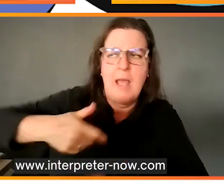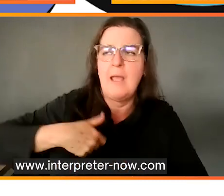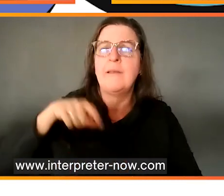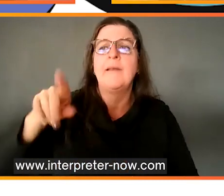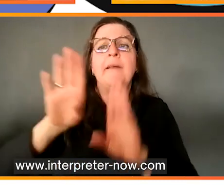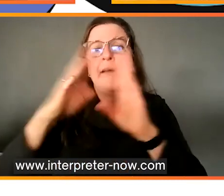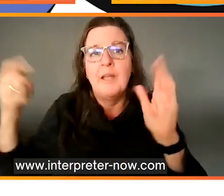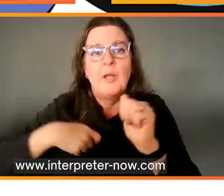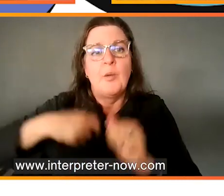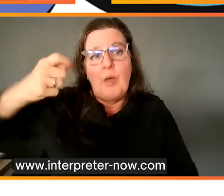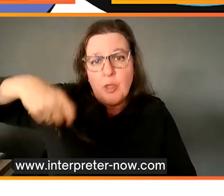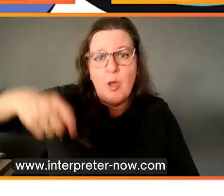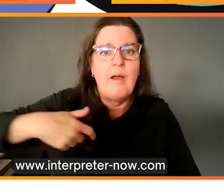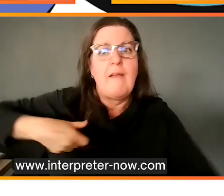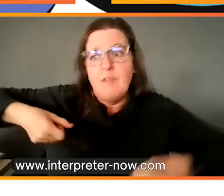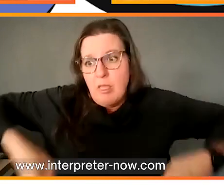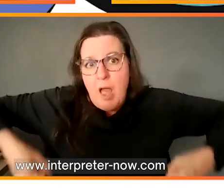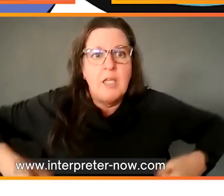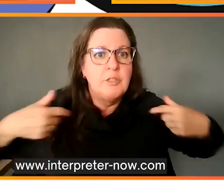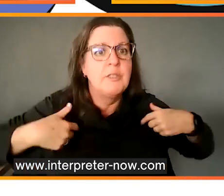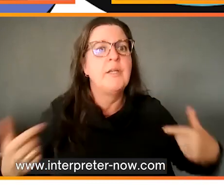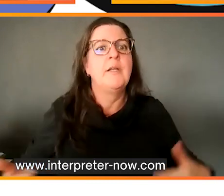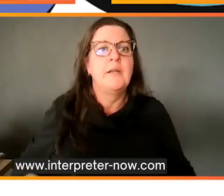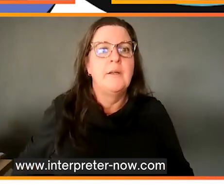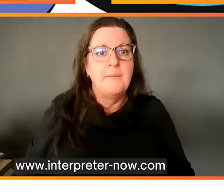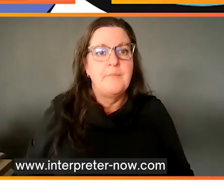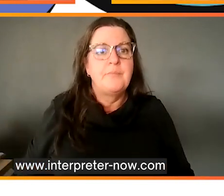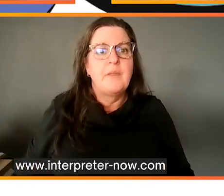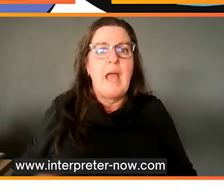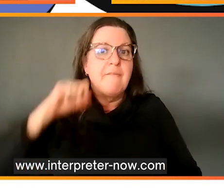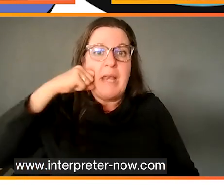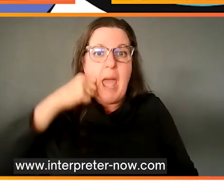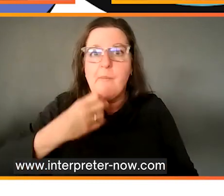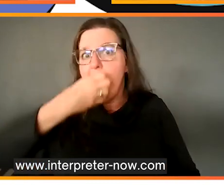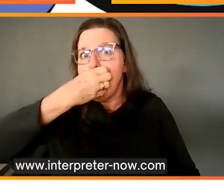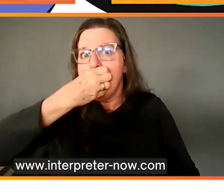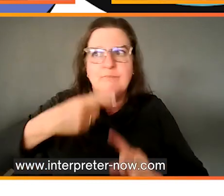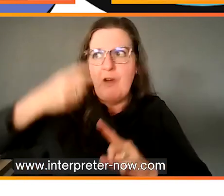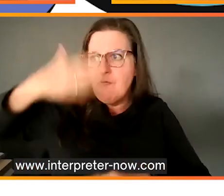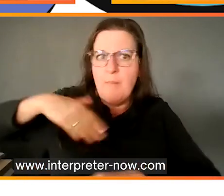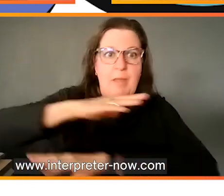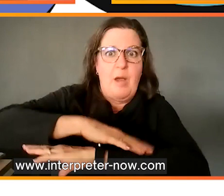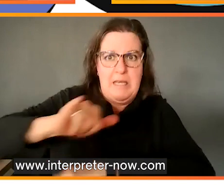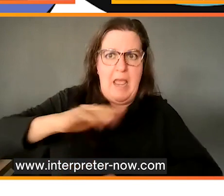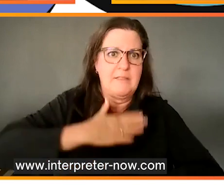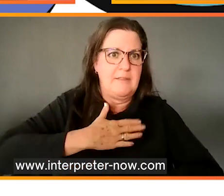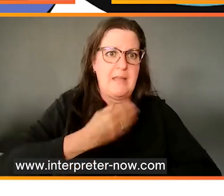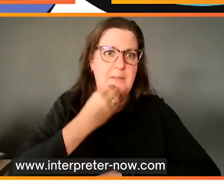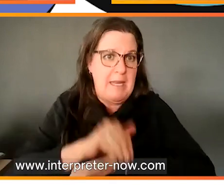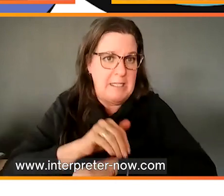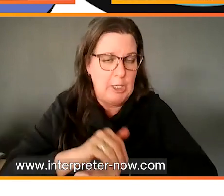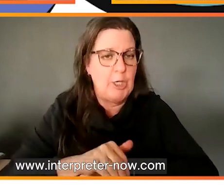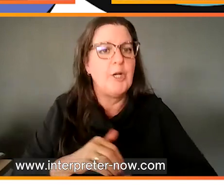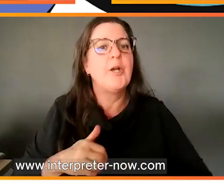my door with the key card, and I've got the bags hanging off me. I've, got an apple shoved in my mouth from the front desk. That's